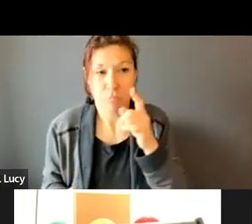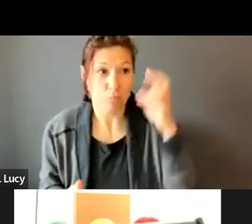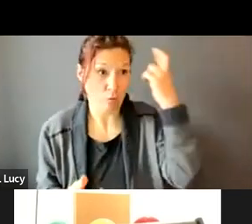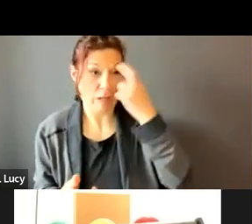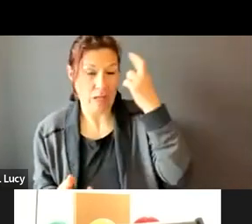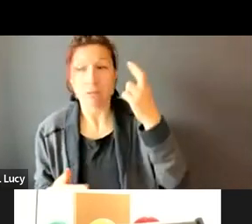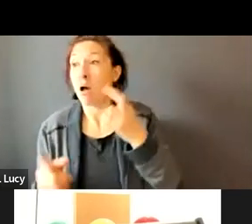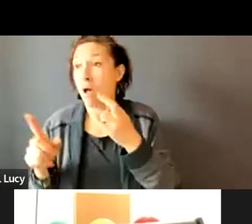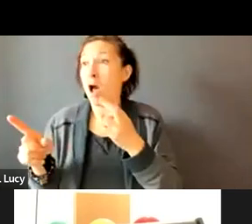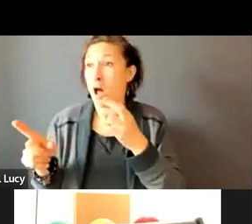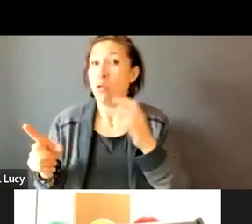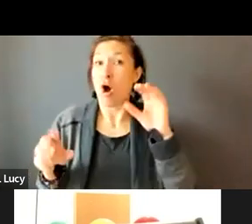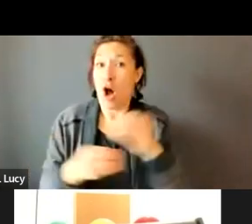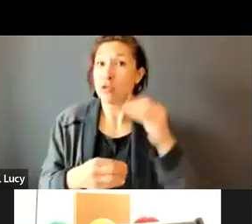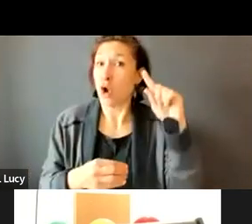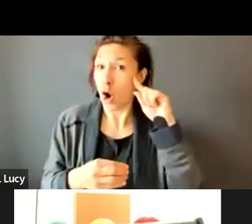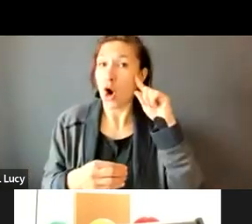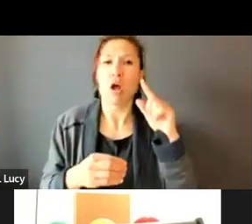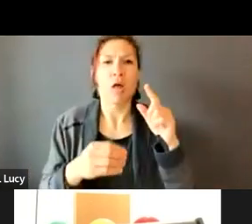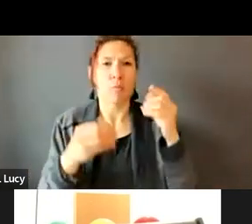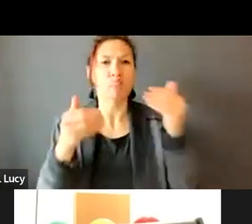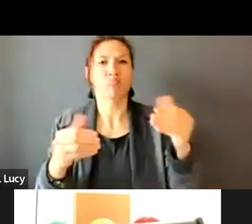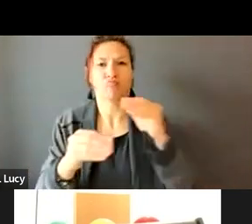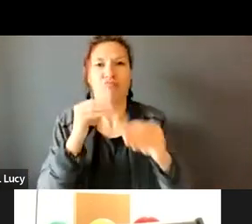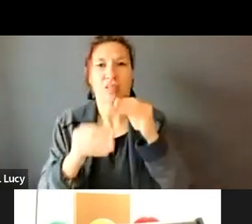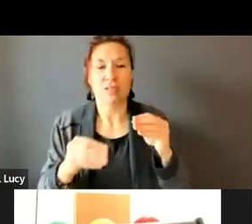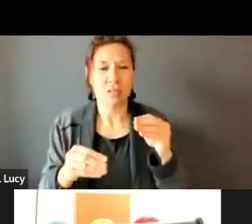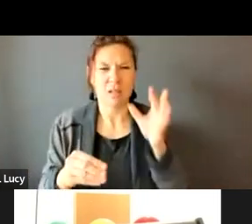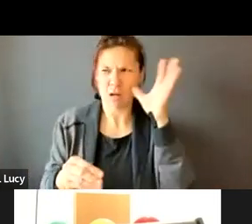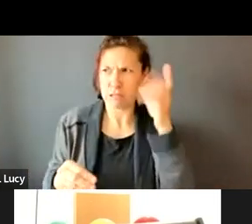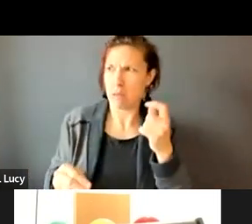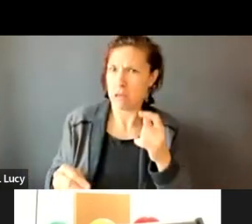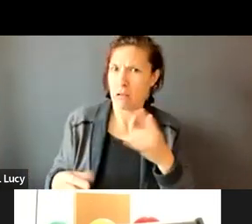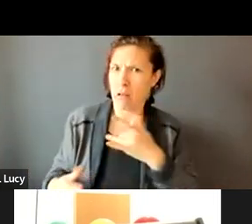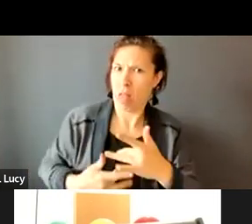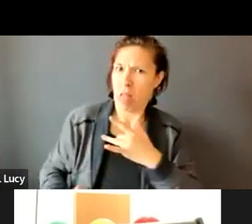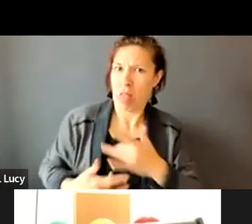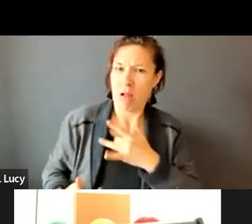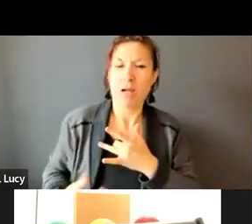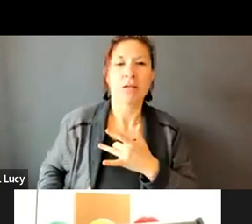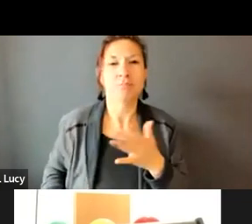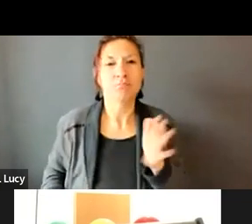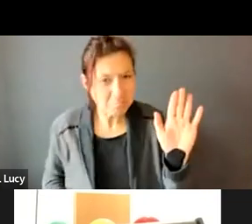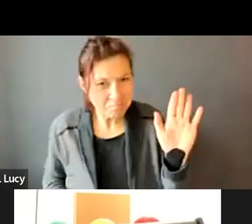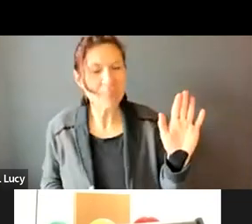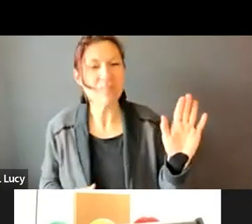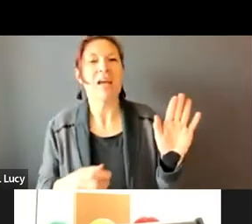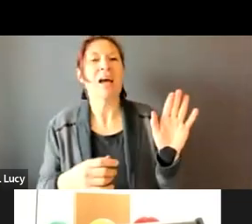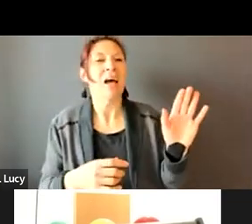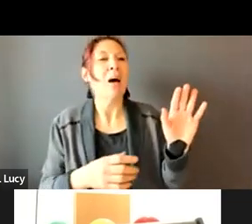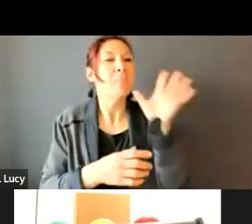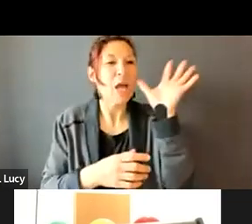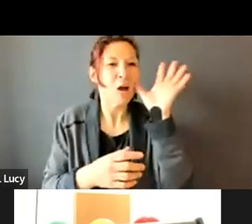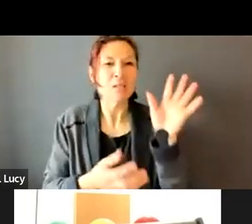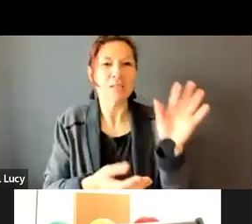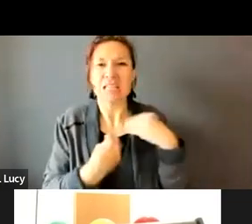fixed it um but I think there was that delay in them going kind of looking at the questions uh but nonetheless they've given feedback since then and